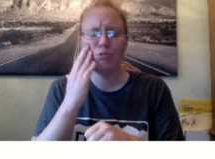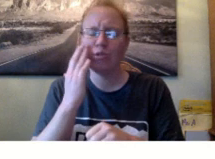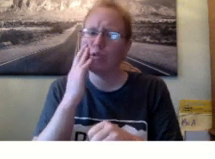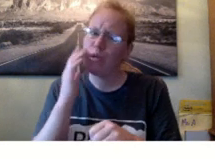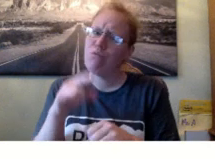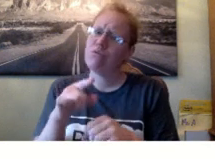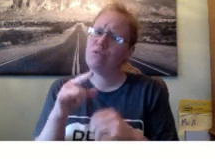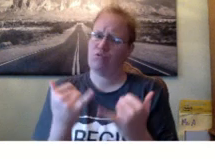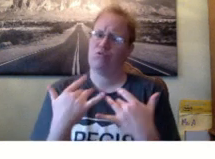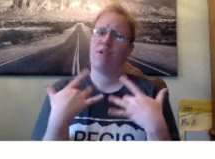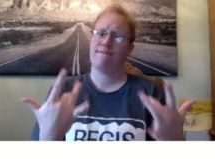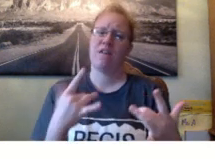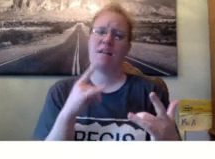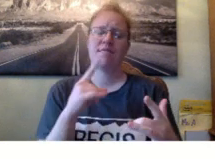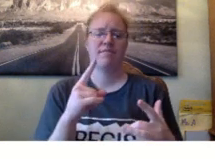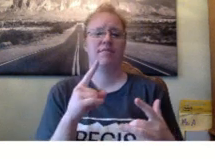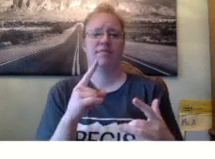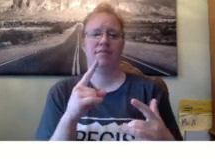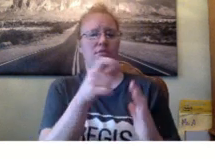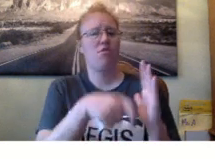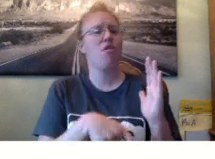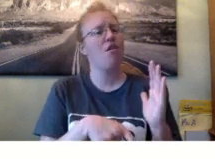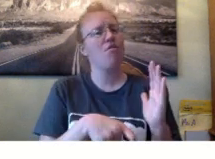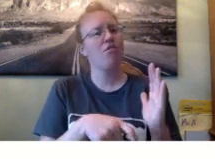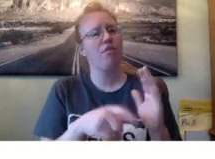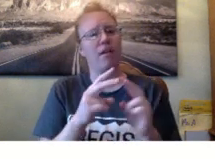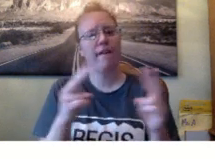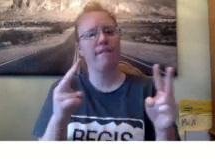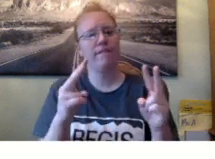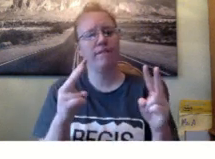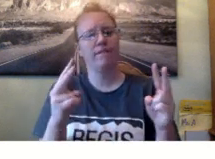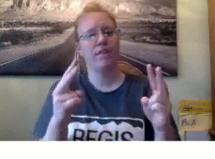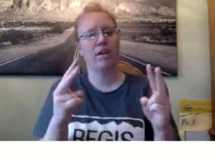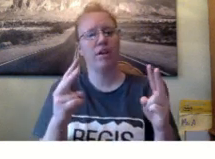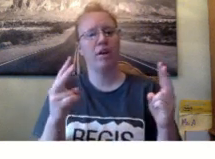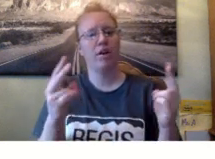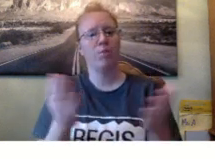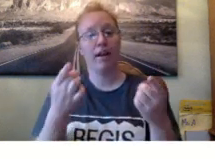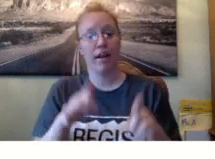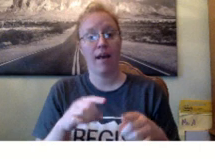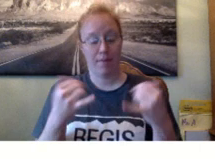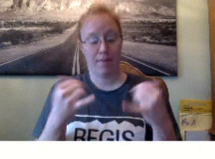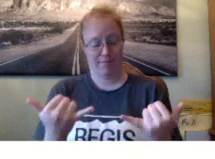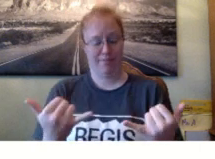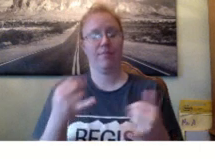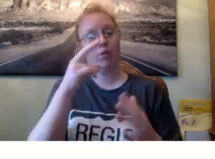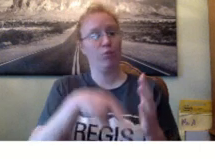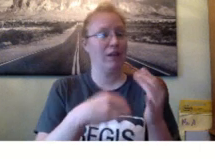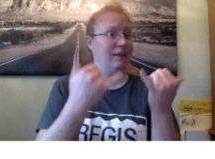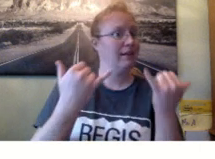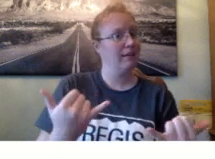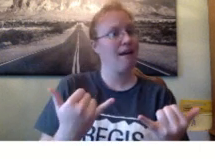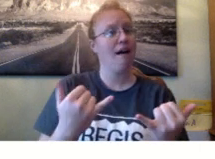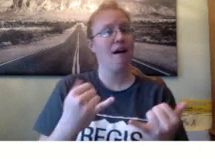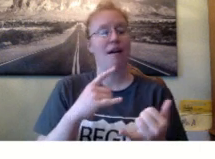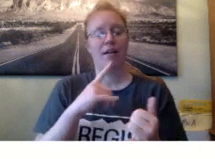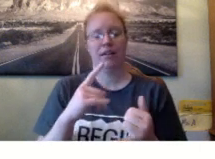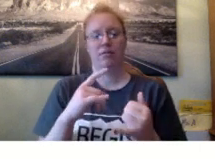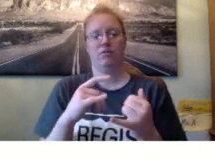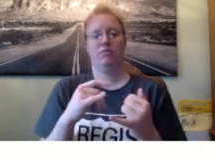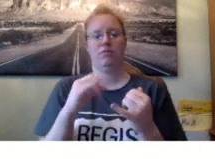that this is a current event. This is an article that's very present, it's happening in the present, and we're reading it now, and it's up to